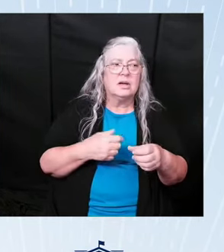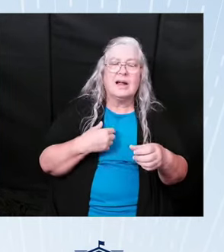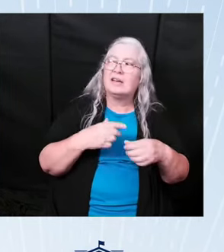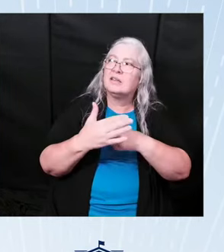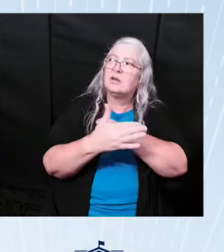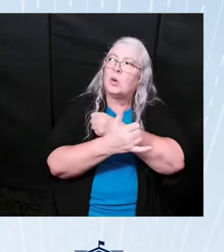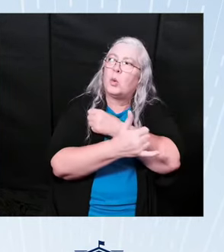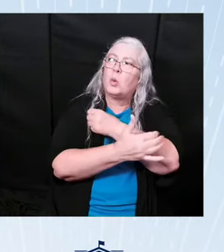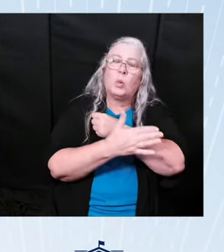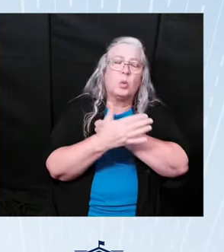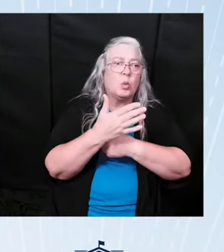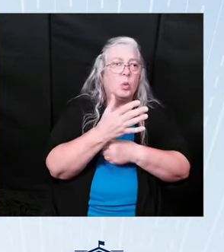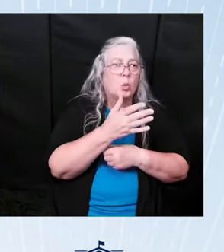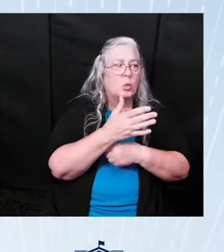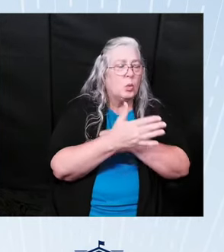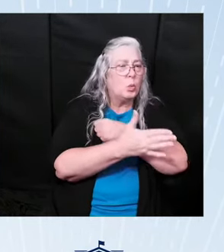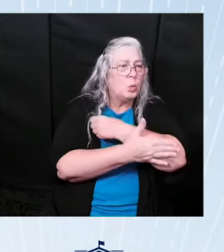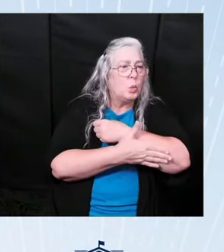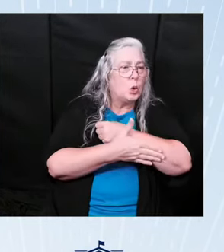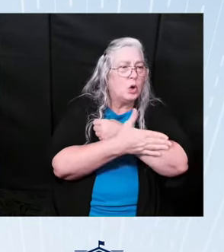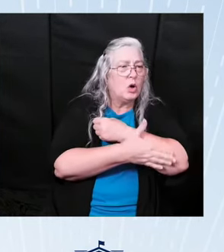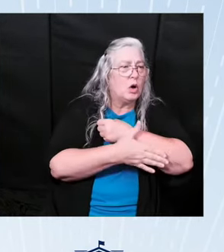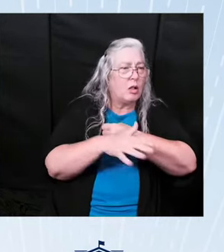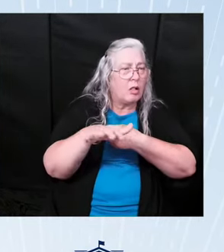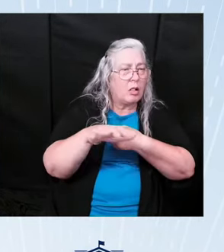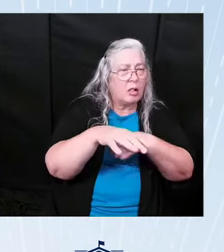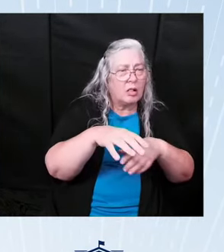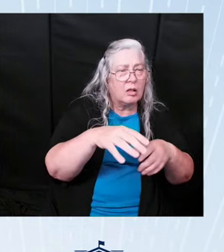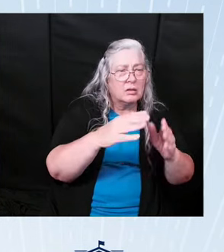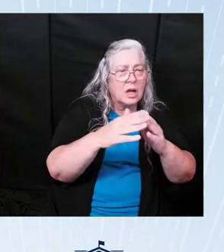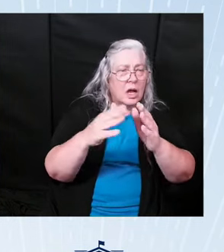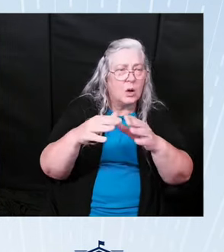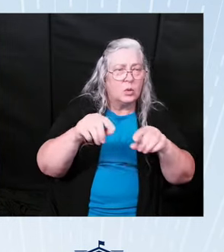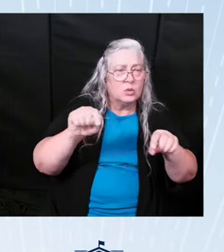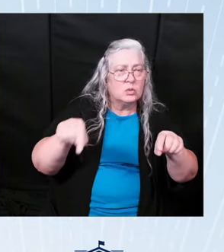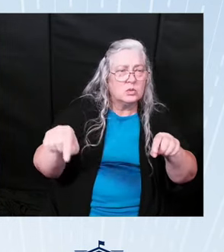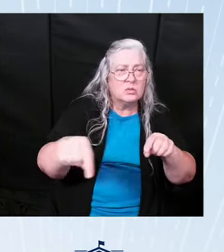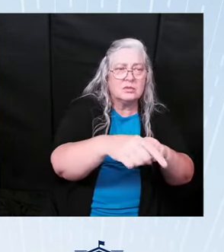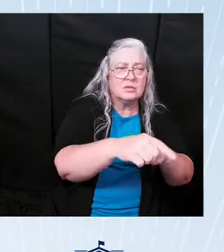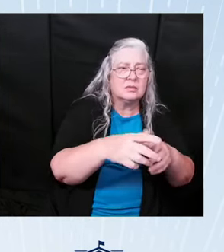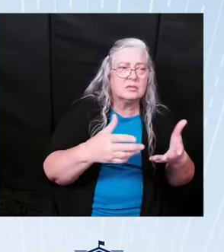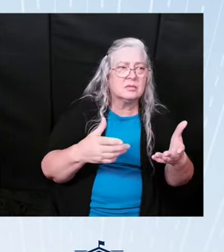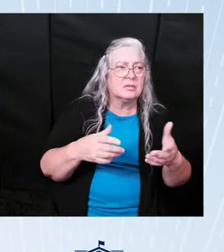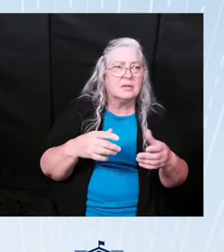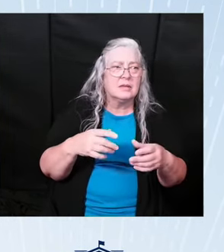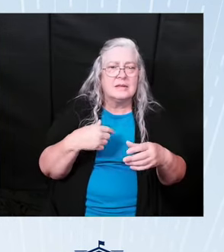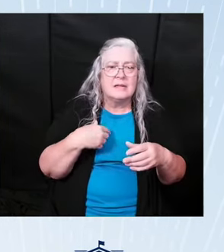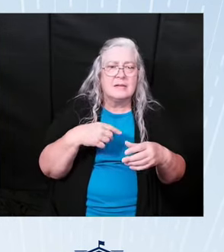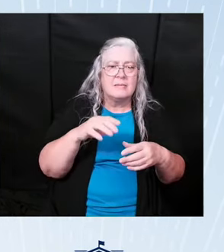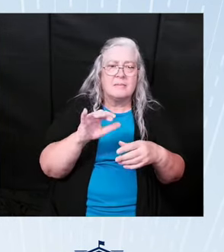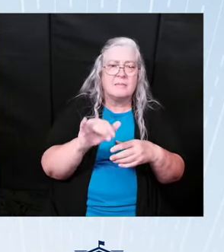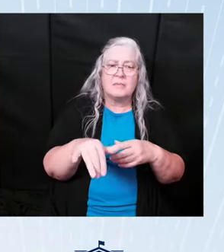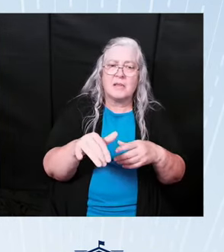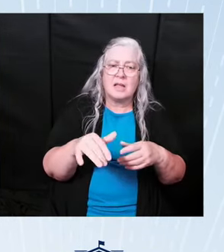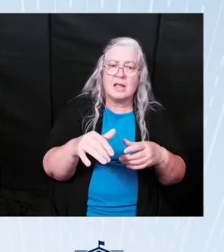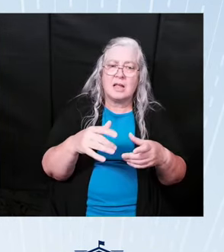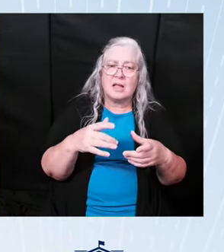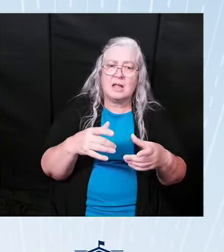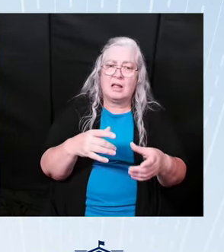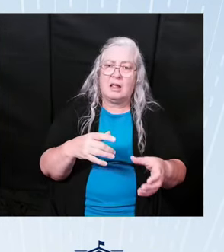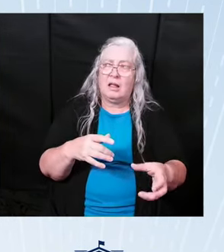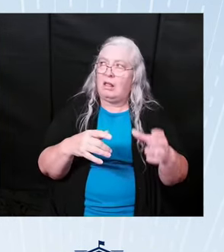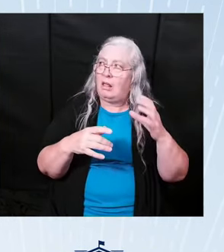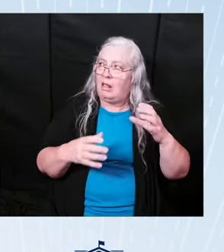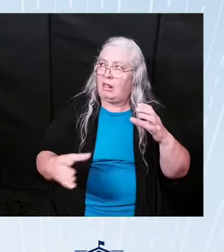familiar, in some rural towns, you have one person who's like the everything person. Like, they do everything, include run